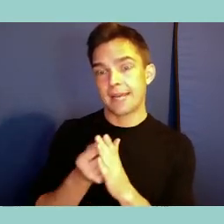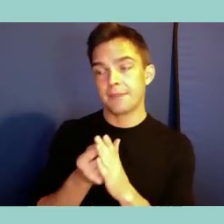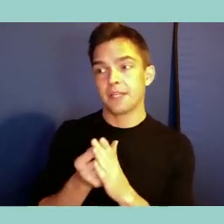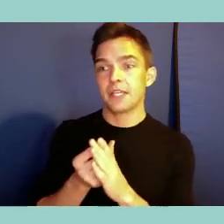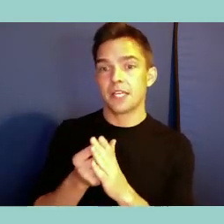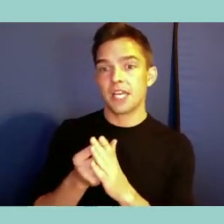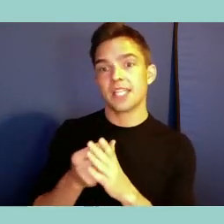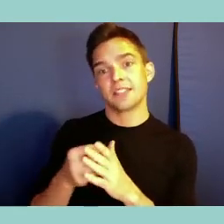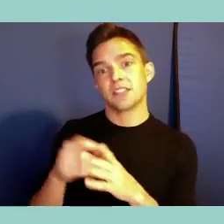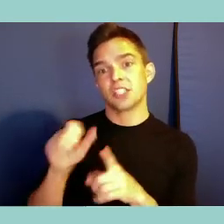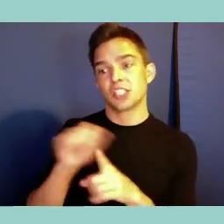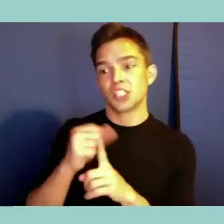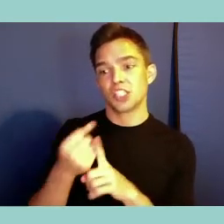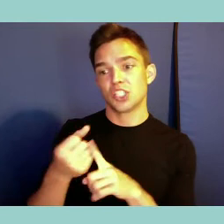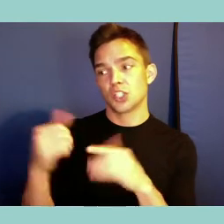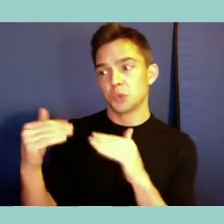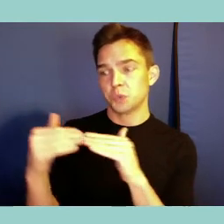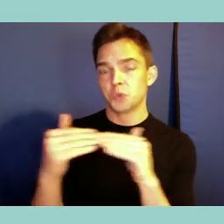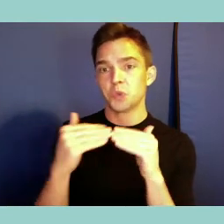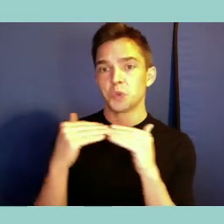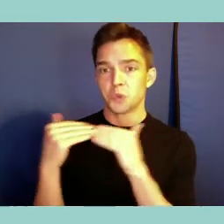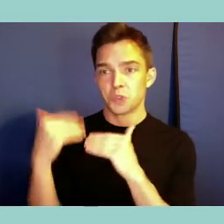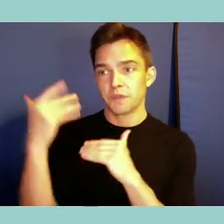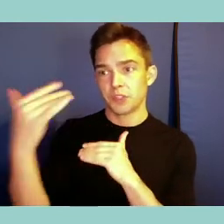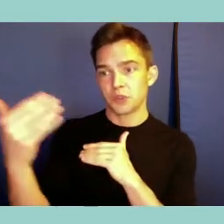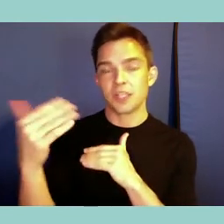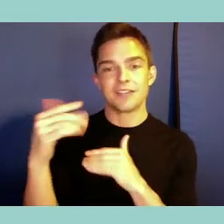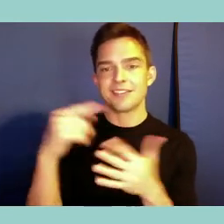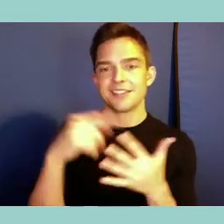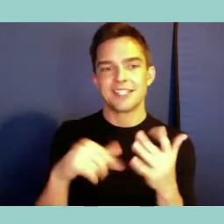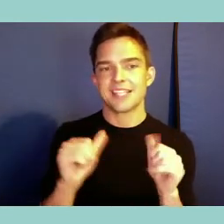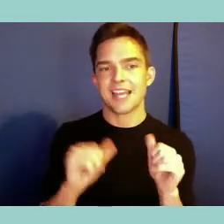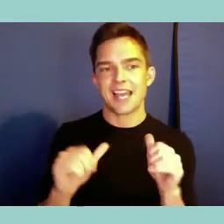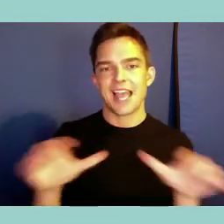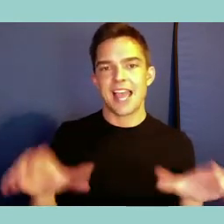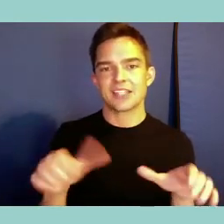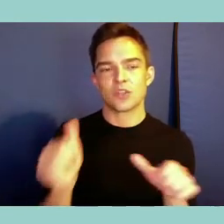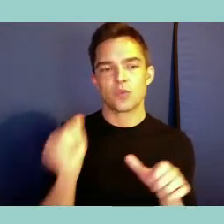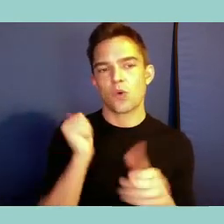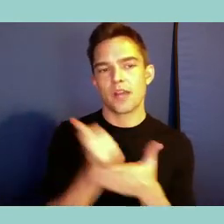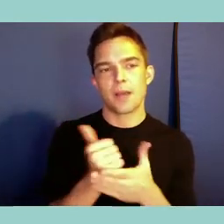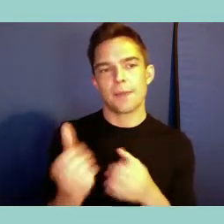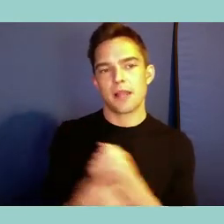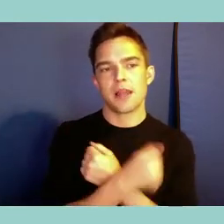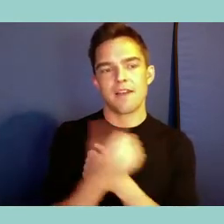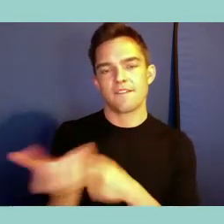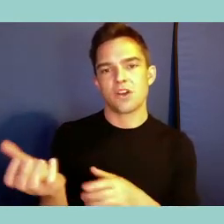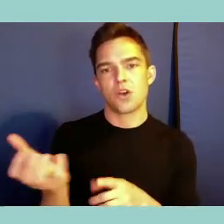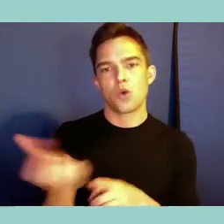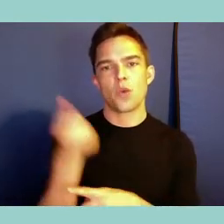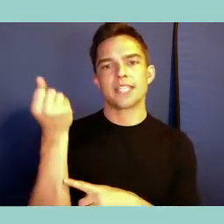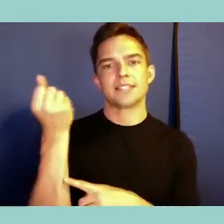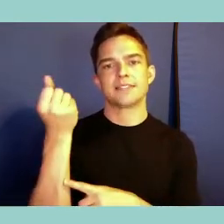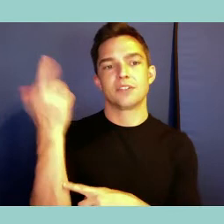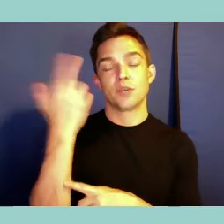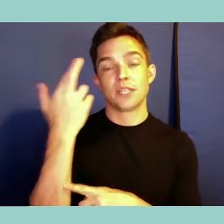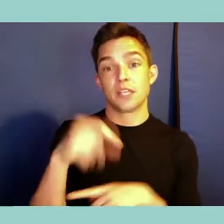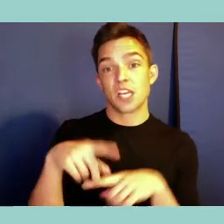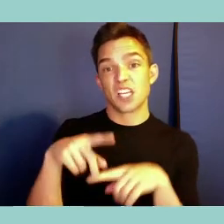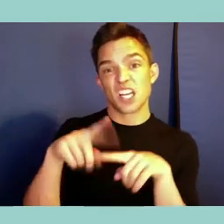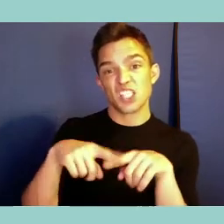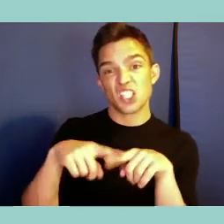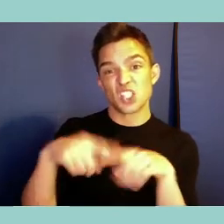conditional mutuality. These acts will not help love win, because conditional